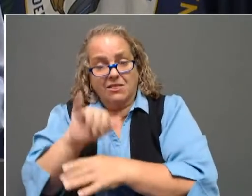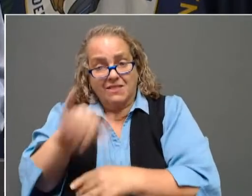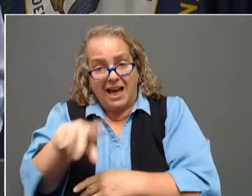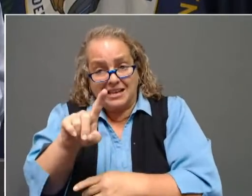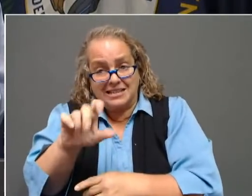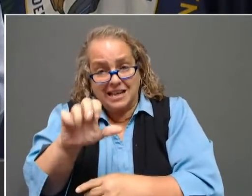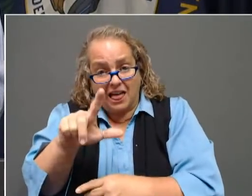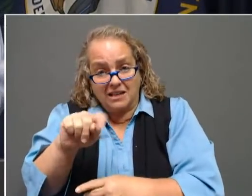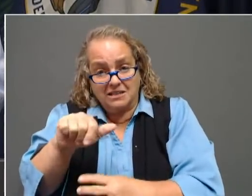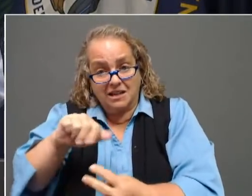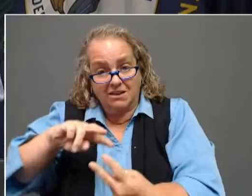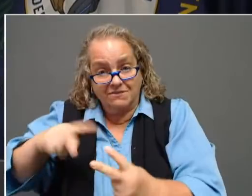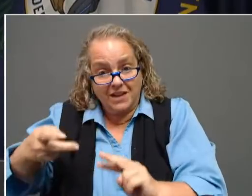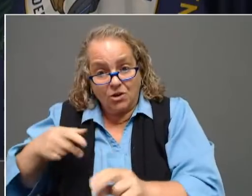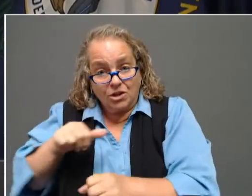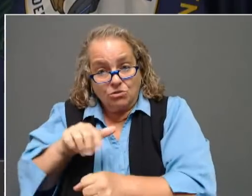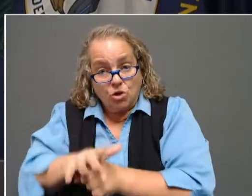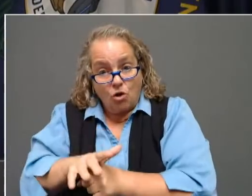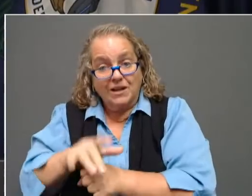would get vaccinated.